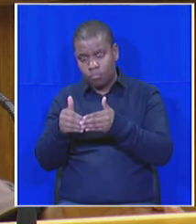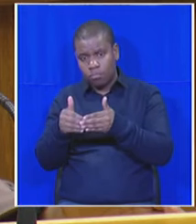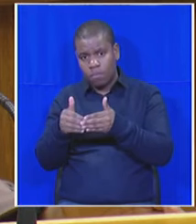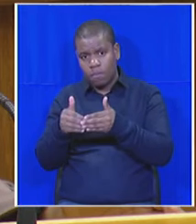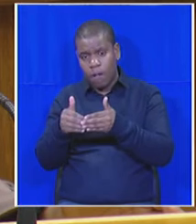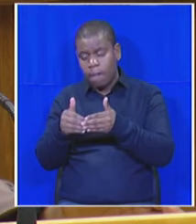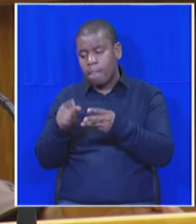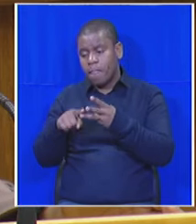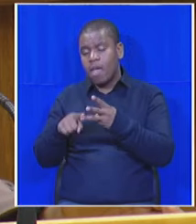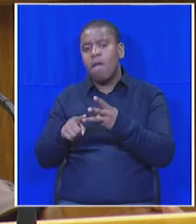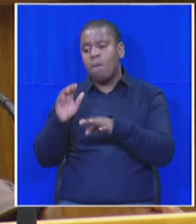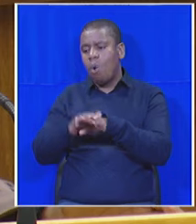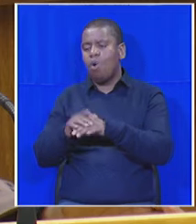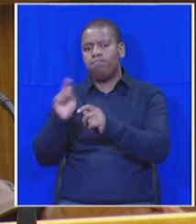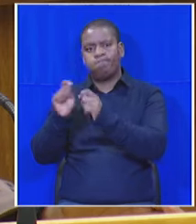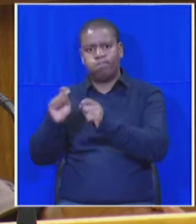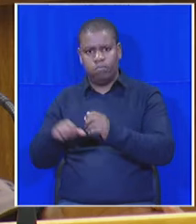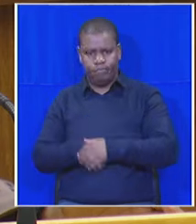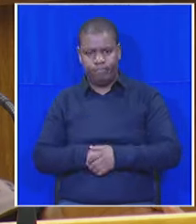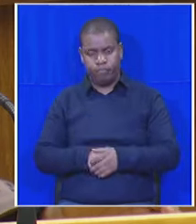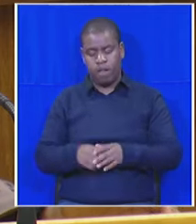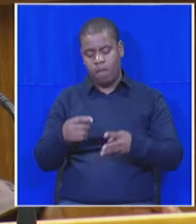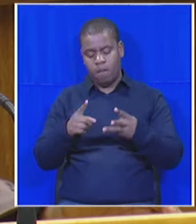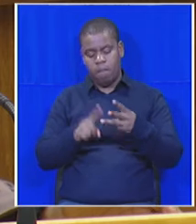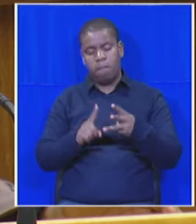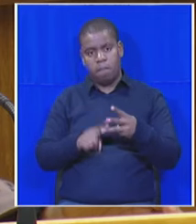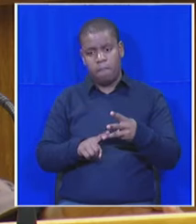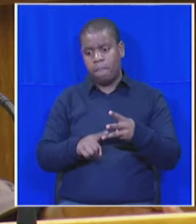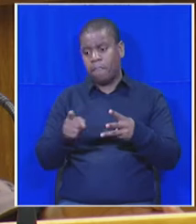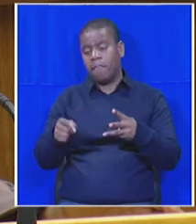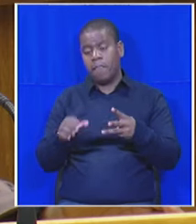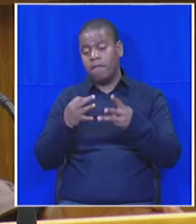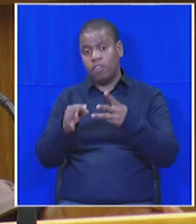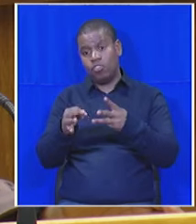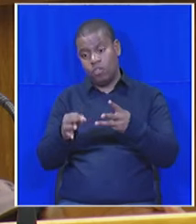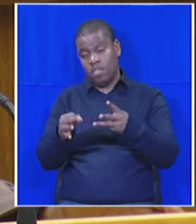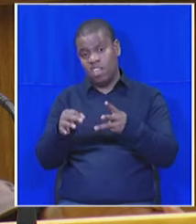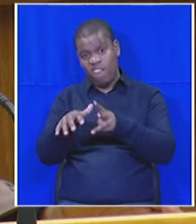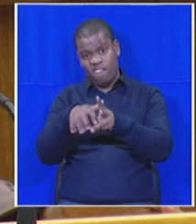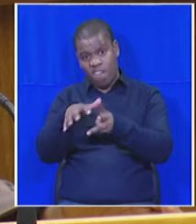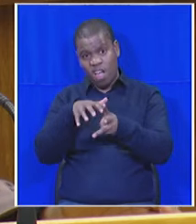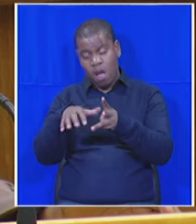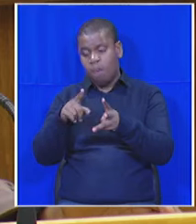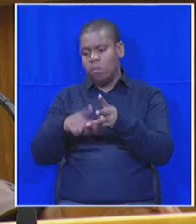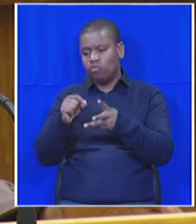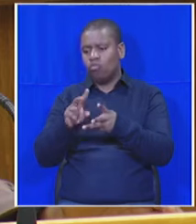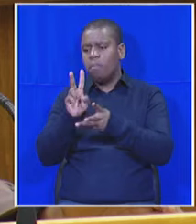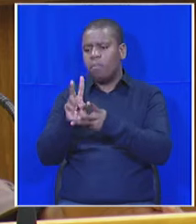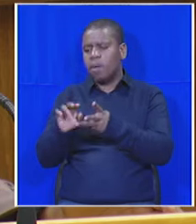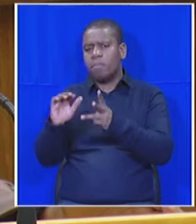security and agrarian reform. Third is the inability of fisheries to effectively patrol and protect